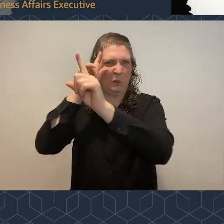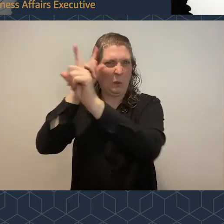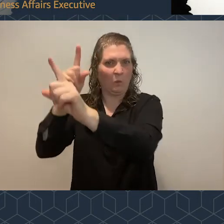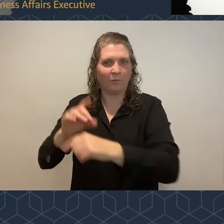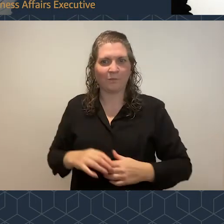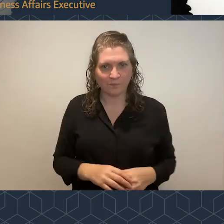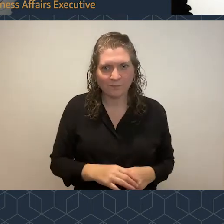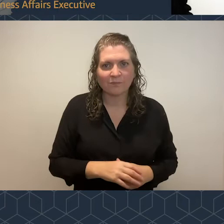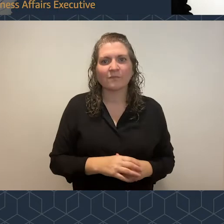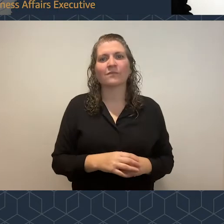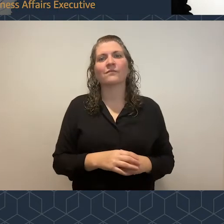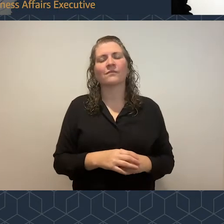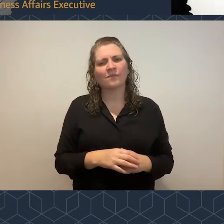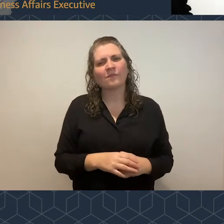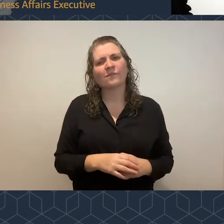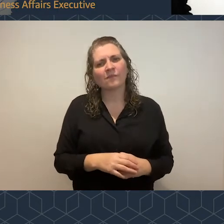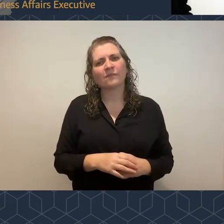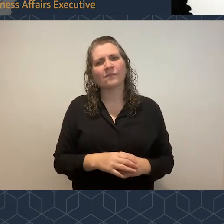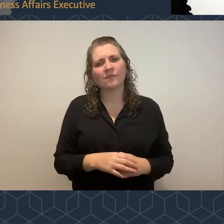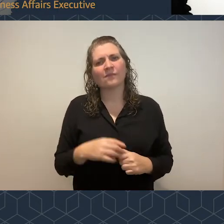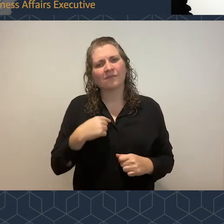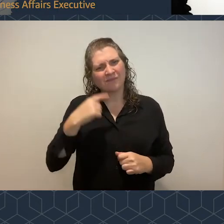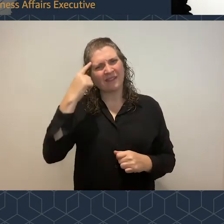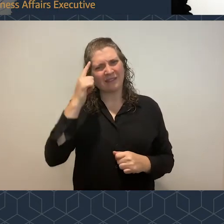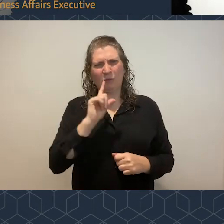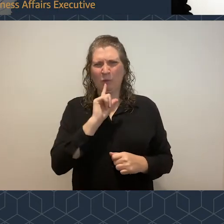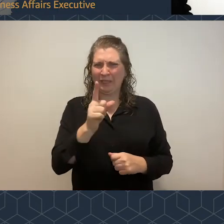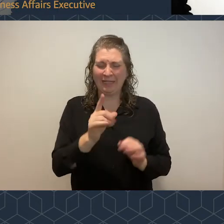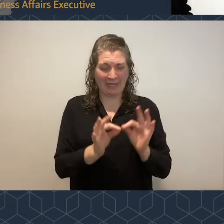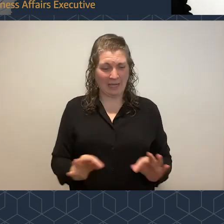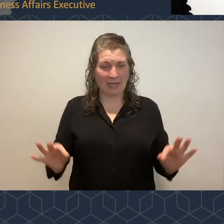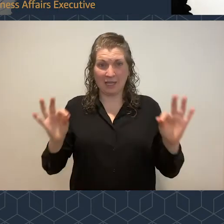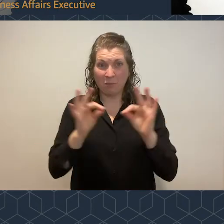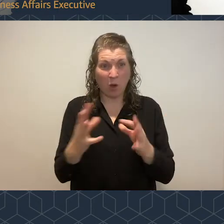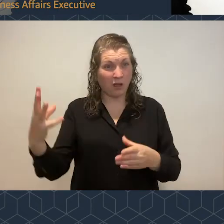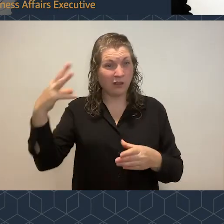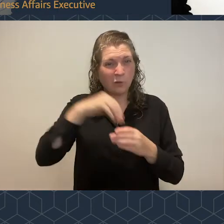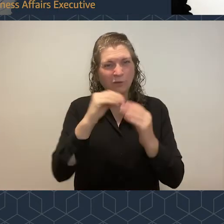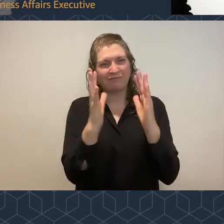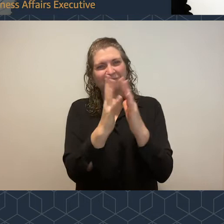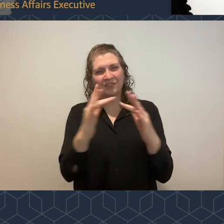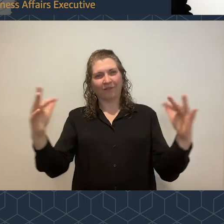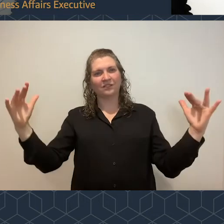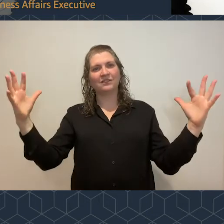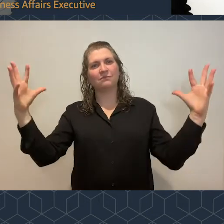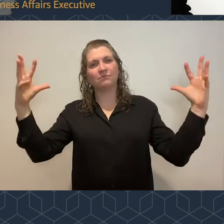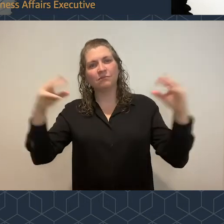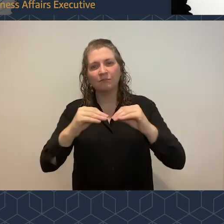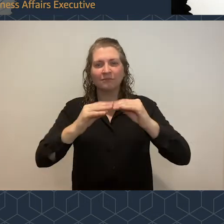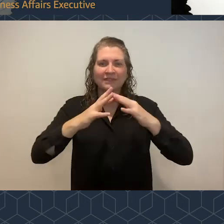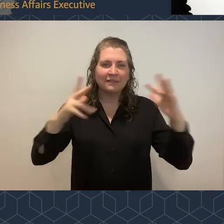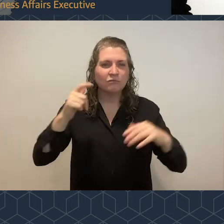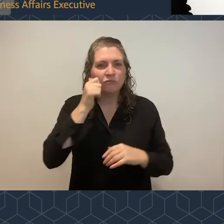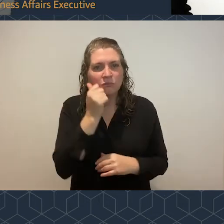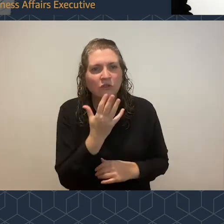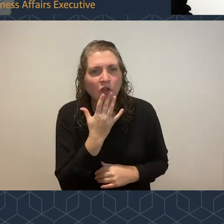reason I think it is complementary to our diversity and inclusion efforts is we're really there to make sure that